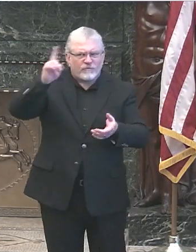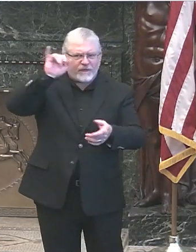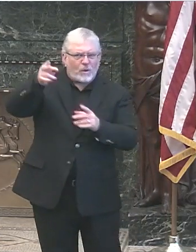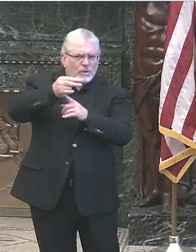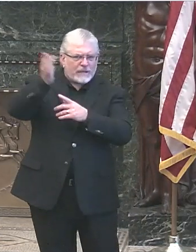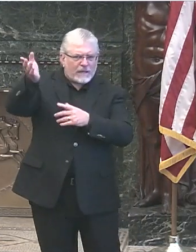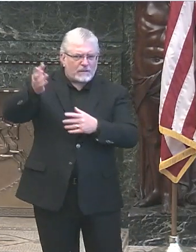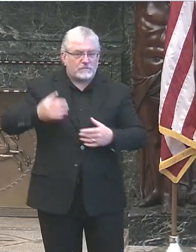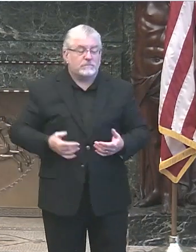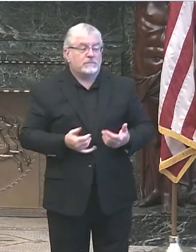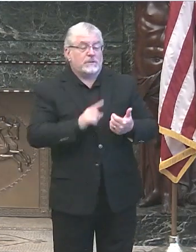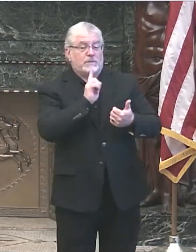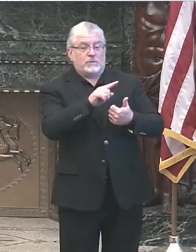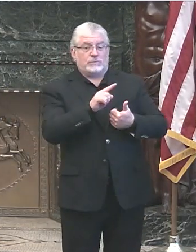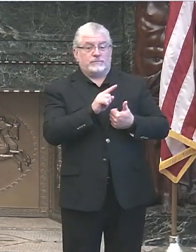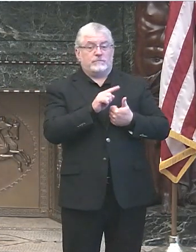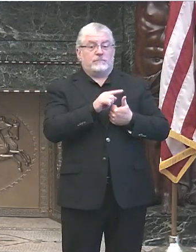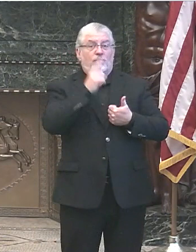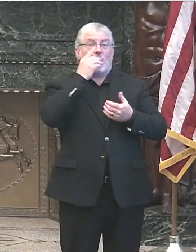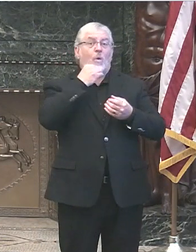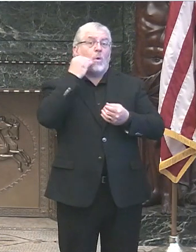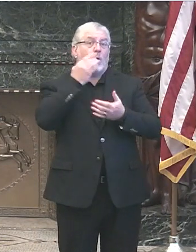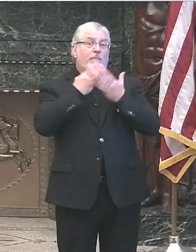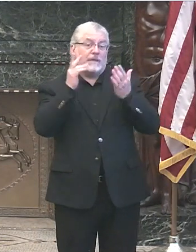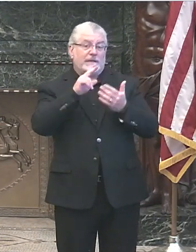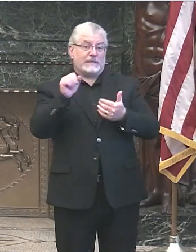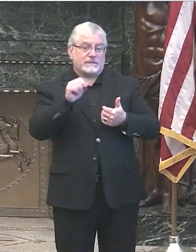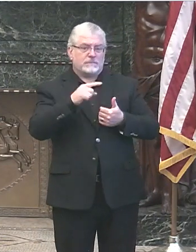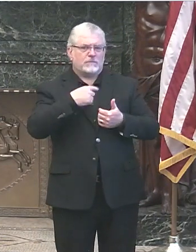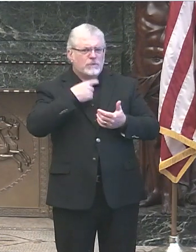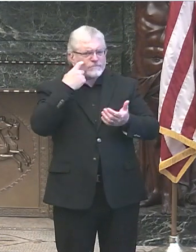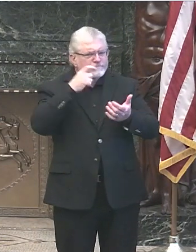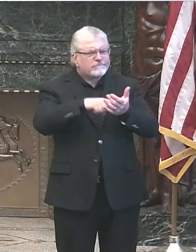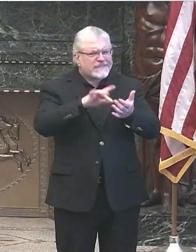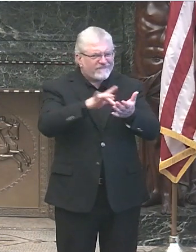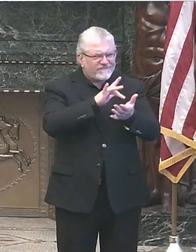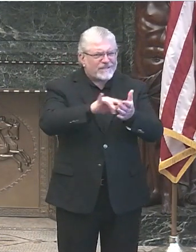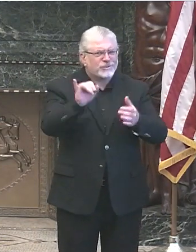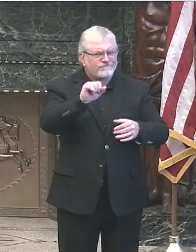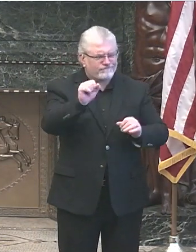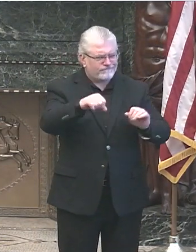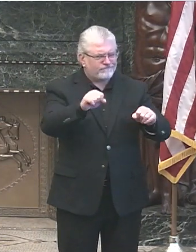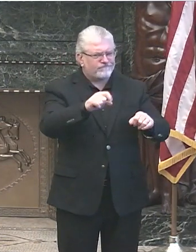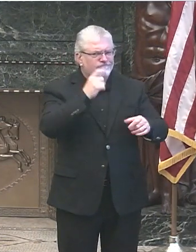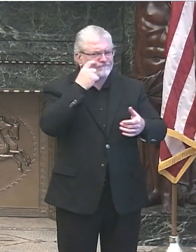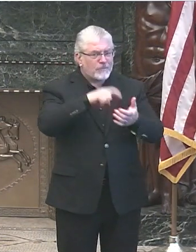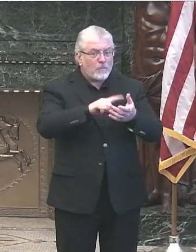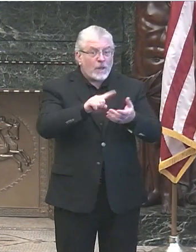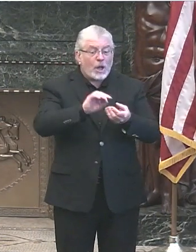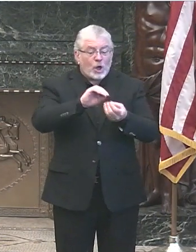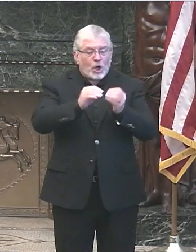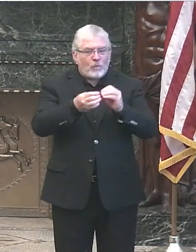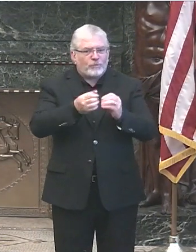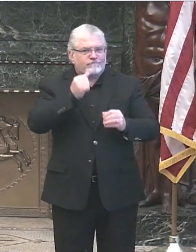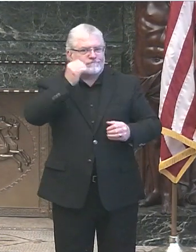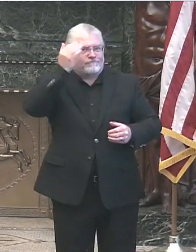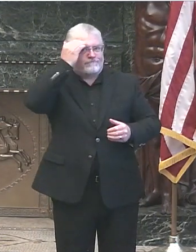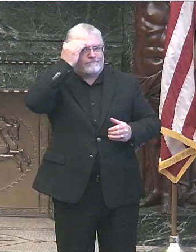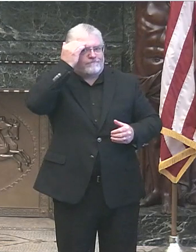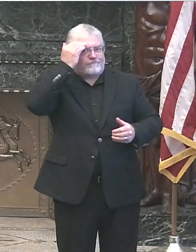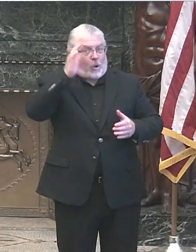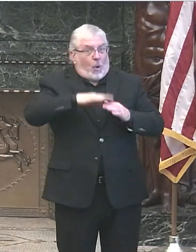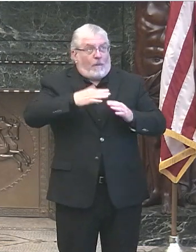some infections at shelters. I can't give you the specific numbers off the cuff, but we are aware